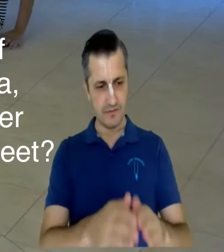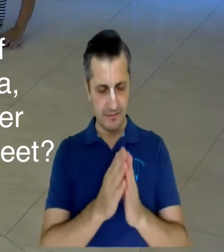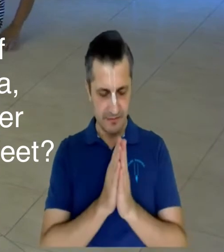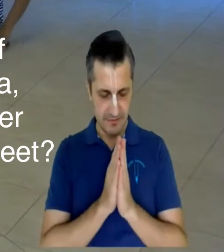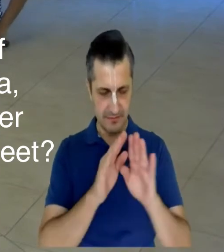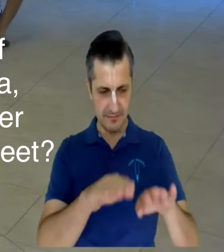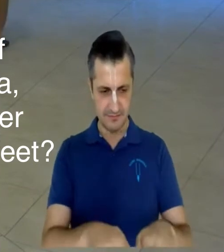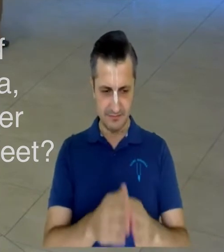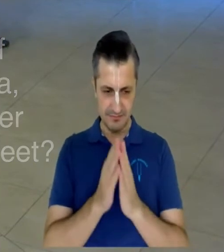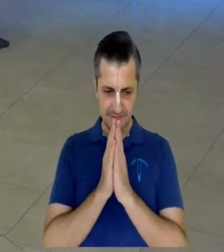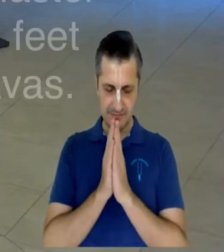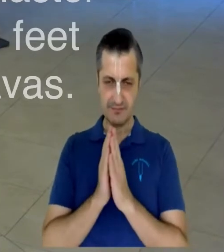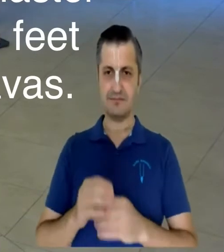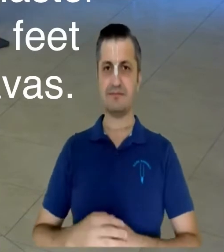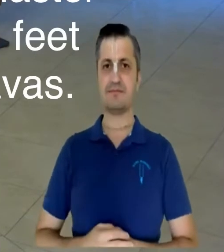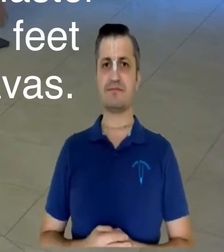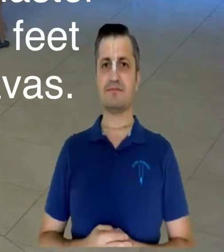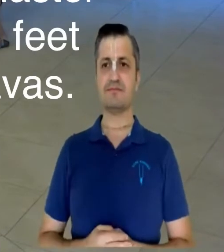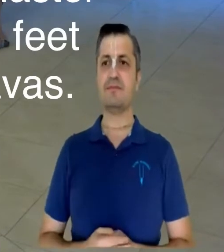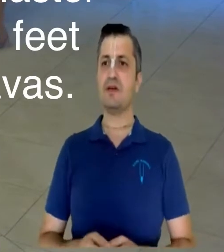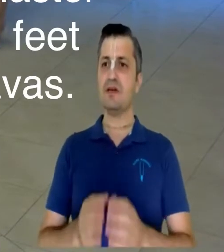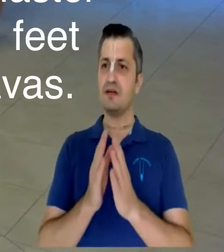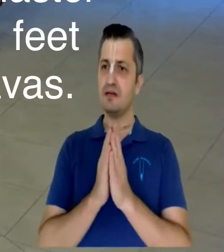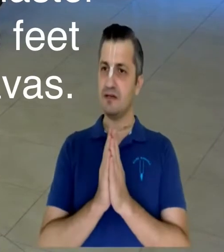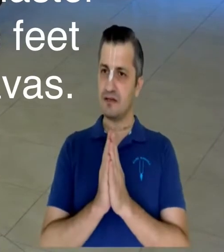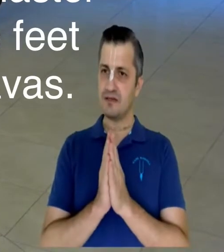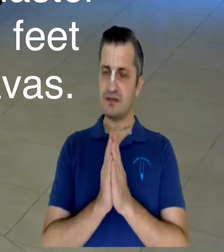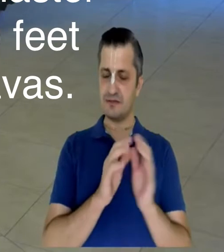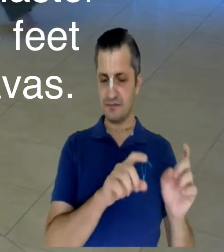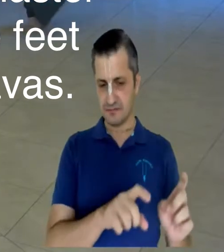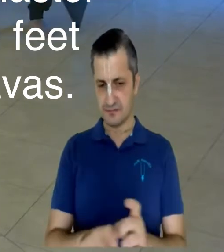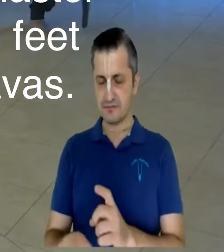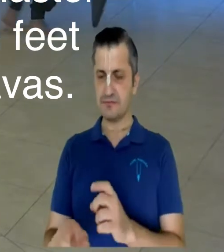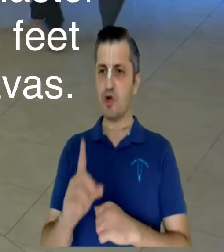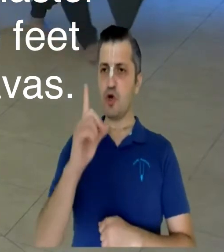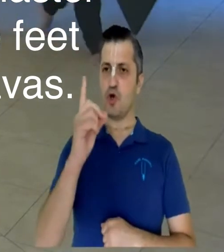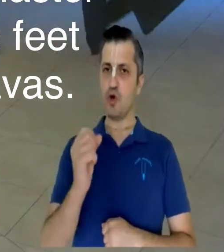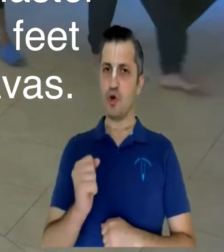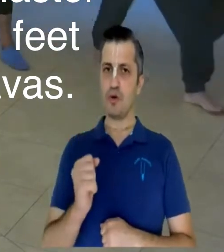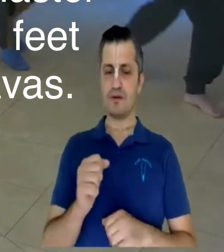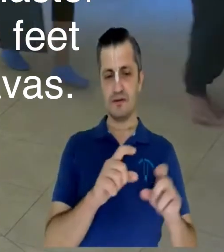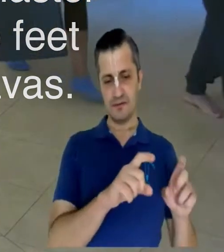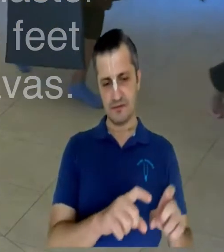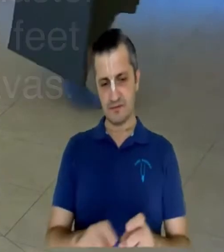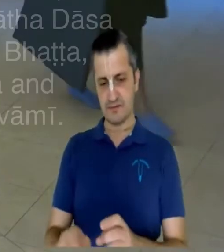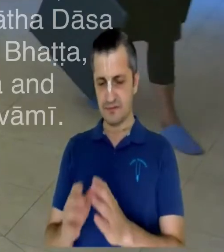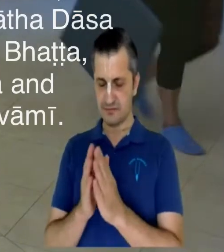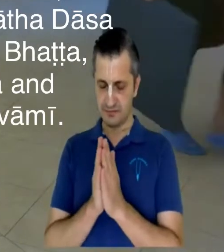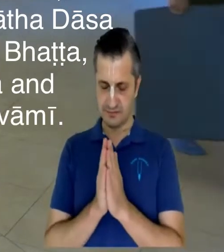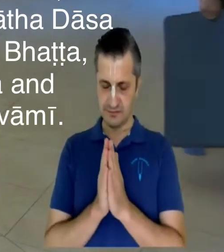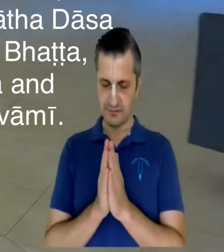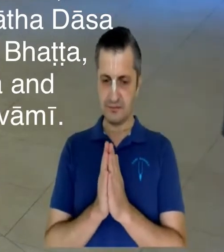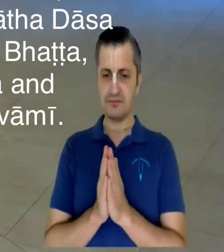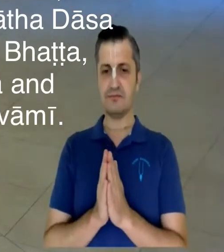Dadati Sva Padantikam Vandeham Shri Guru Shri Yuta Padakamalam Shri Gurun Vaishnavamscha Shri